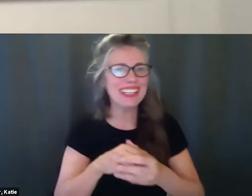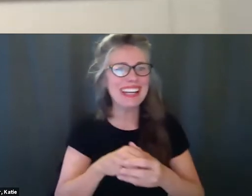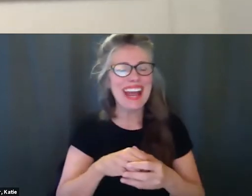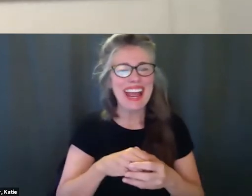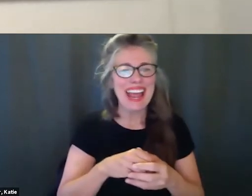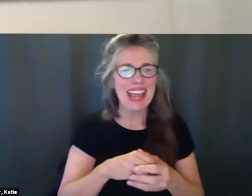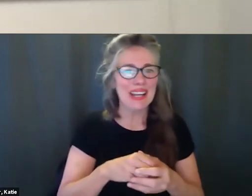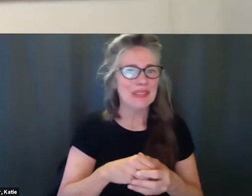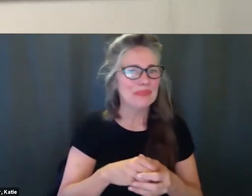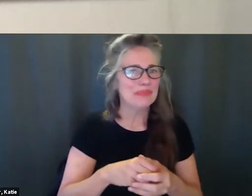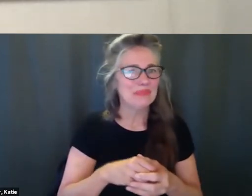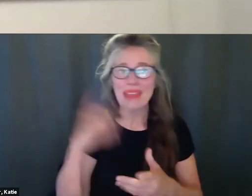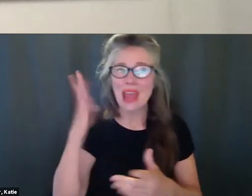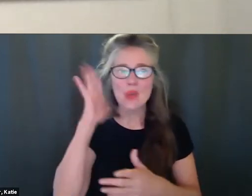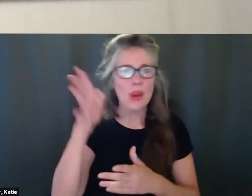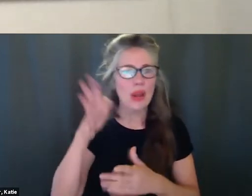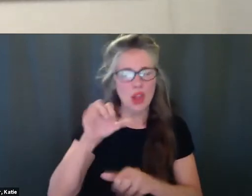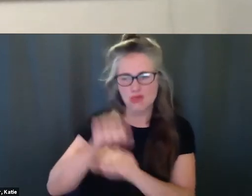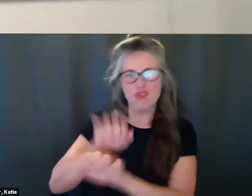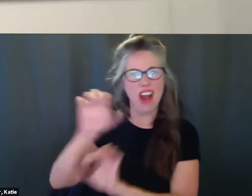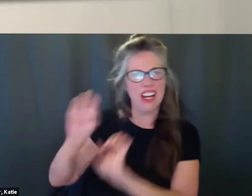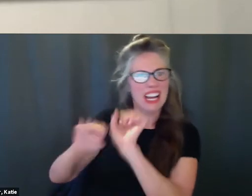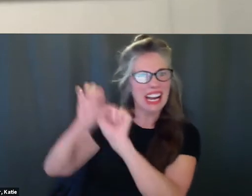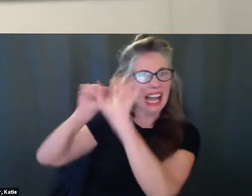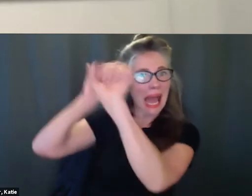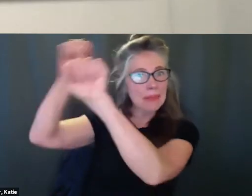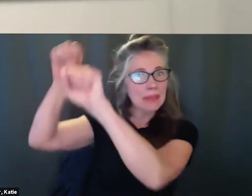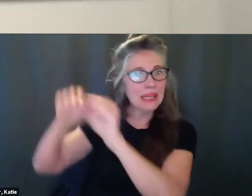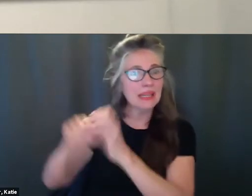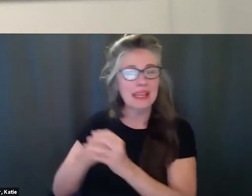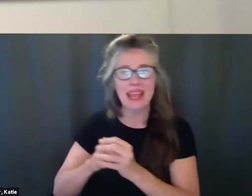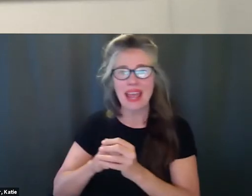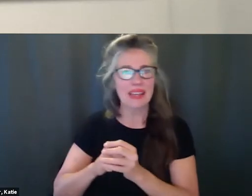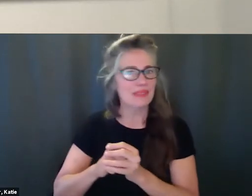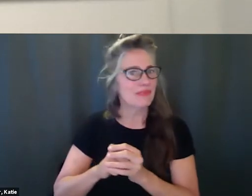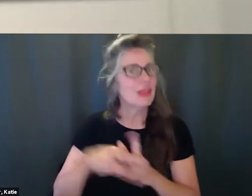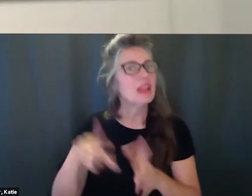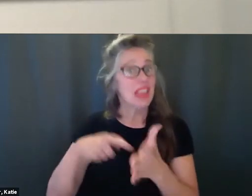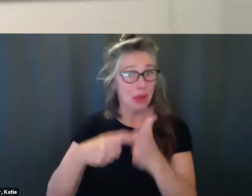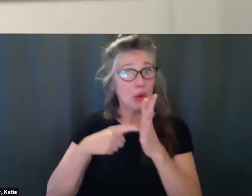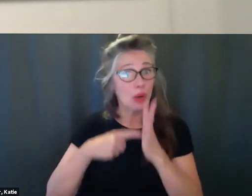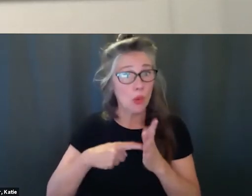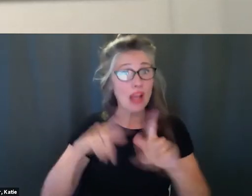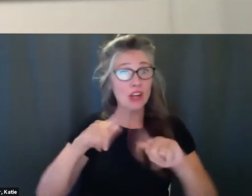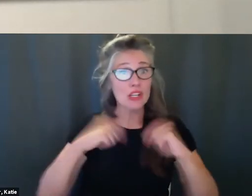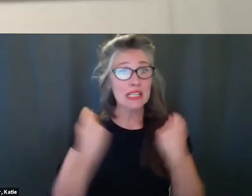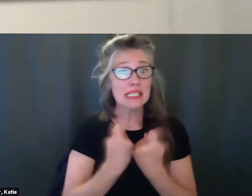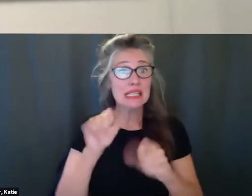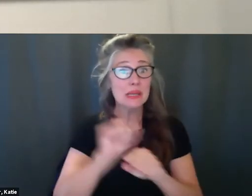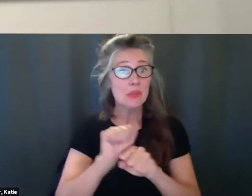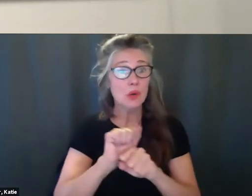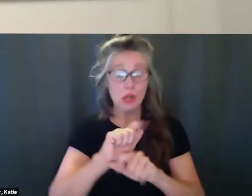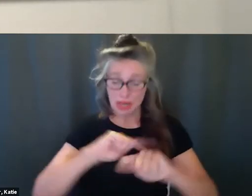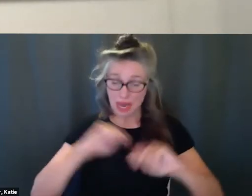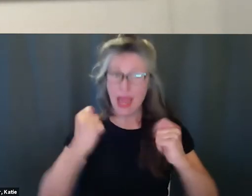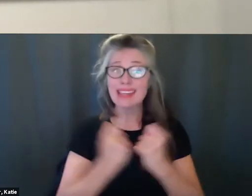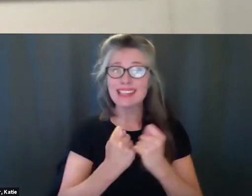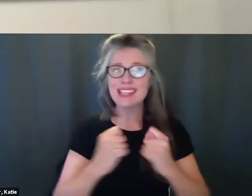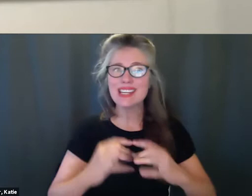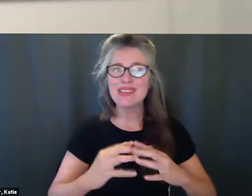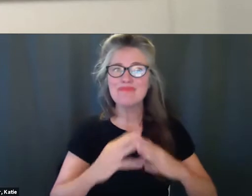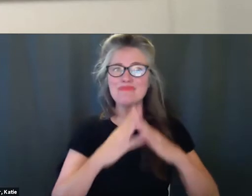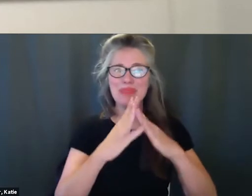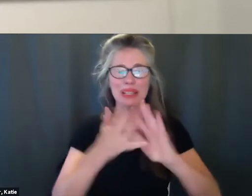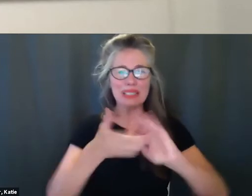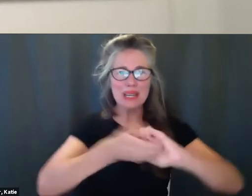and climbing on these fixtures, and really a lot of teamwork and team building. So we are very excited that in week